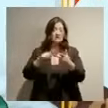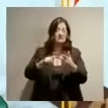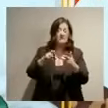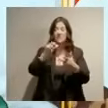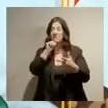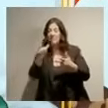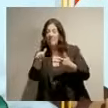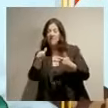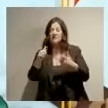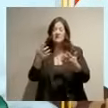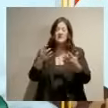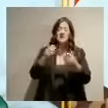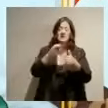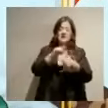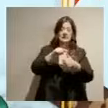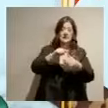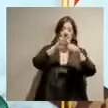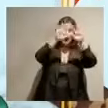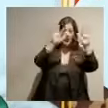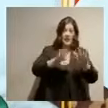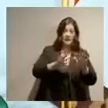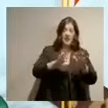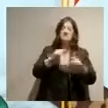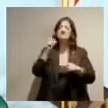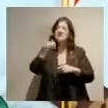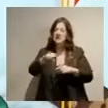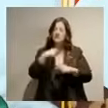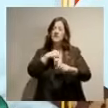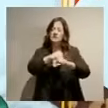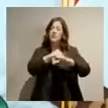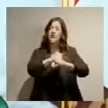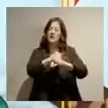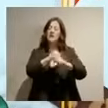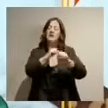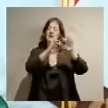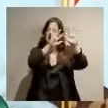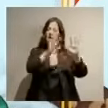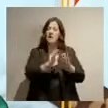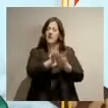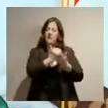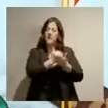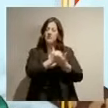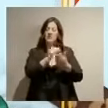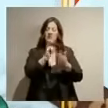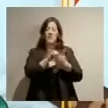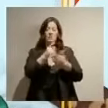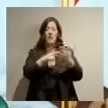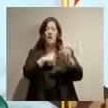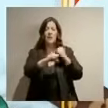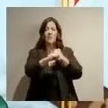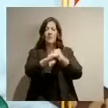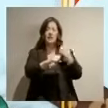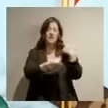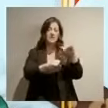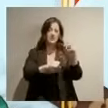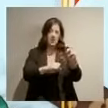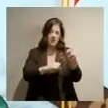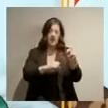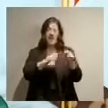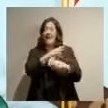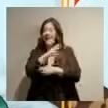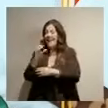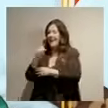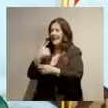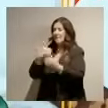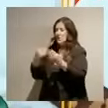to climate, we were able to substantially protect the climate budget as was promoted in January. Plus, we've received, and this is an